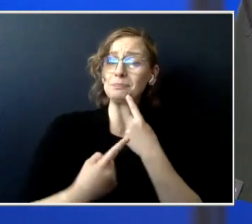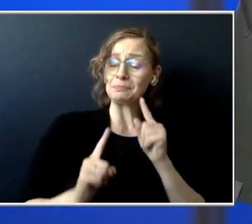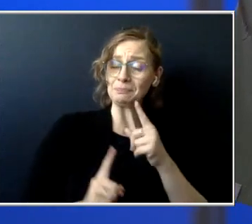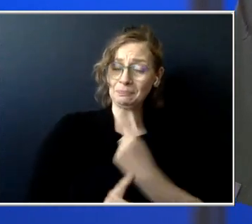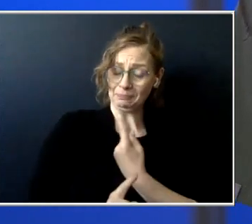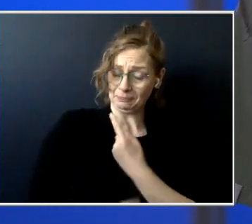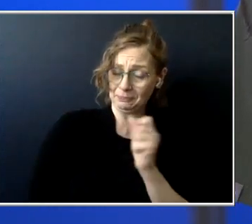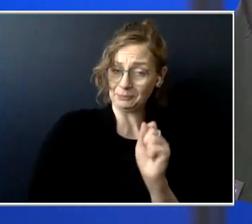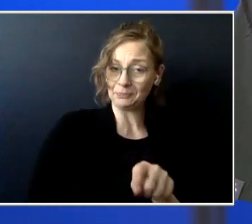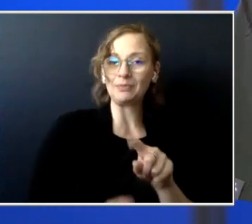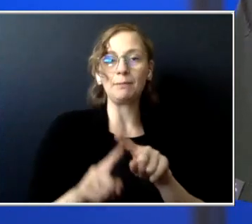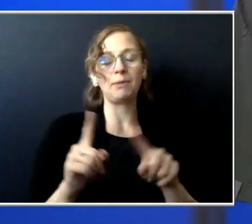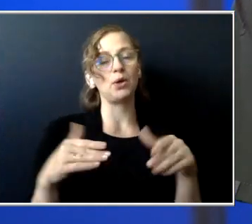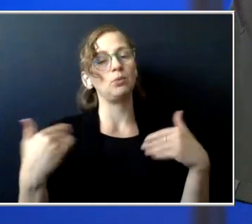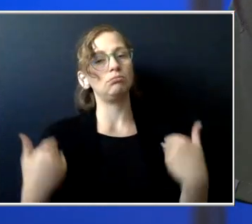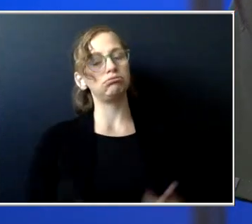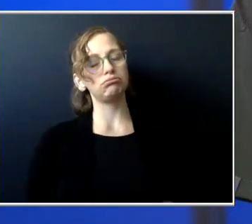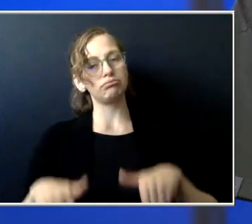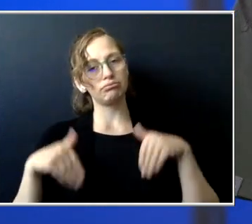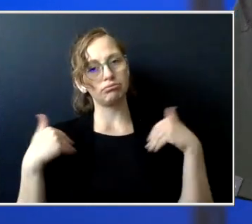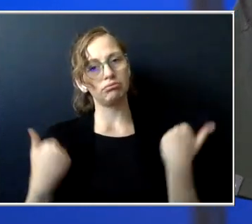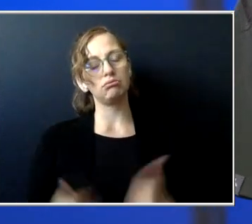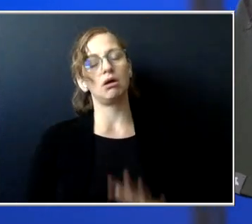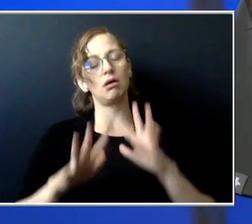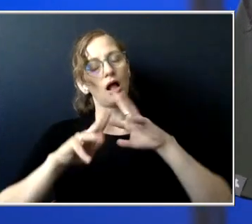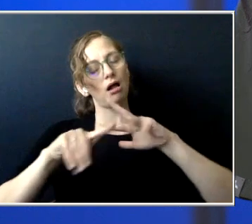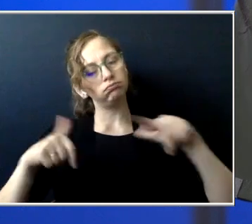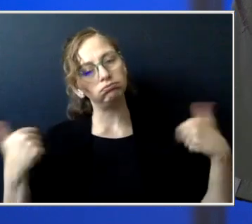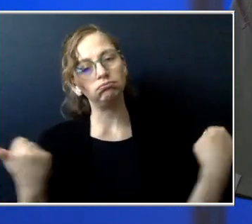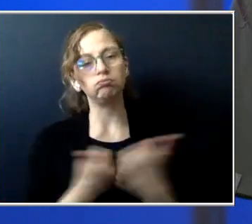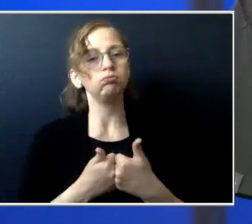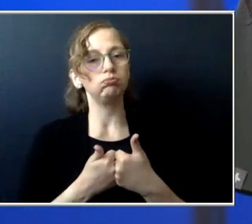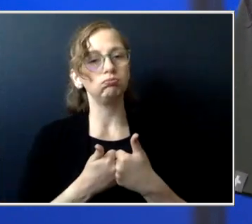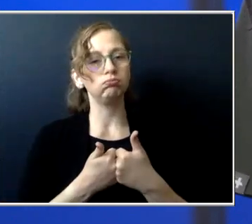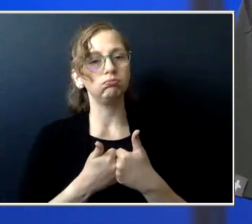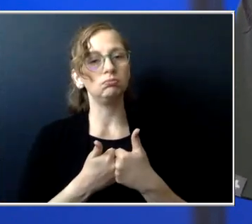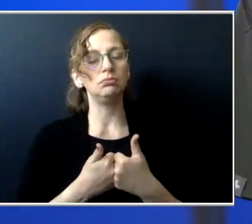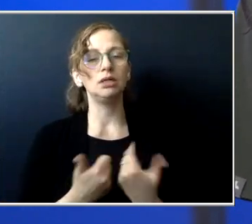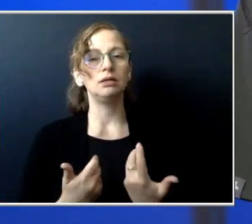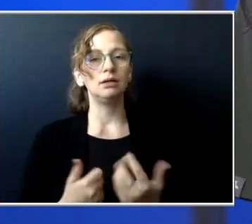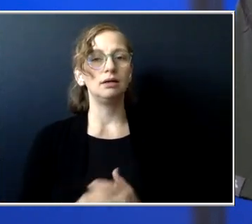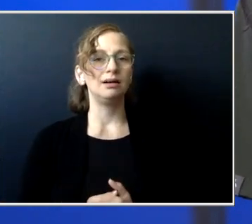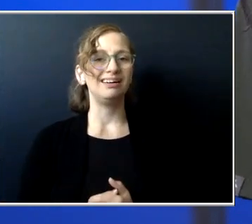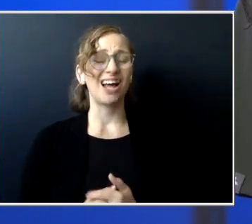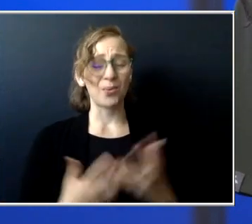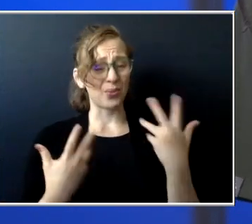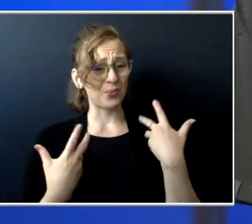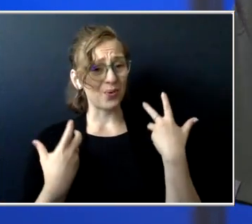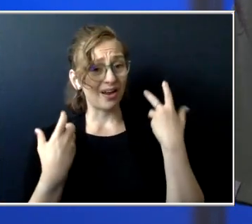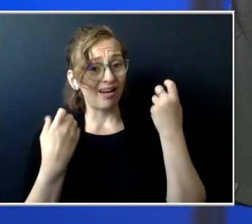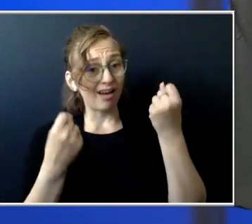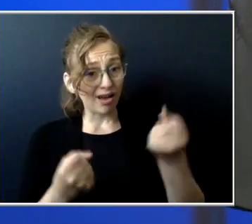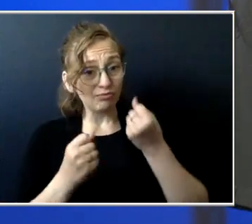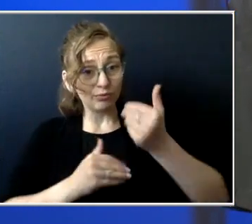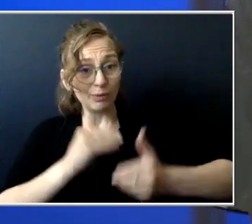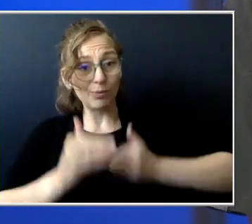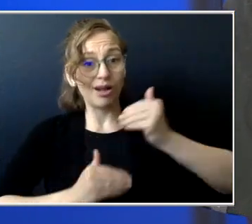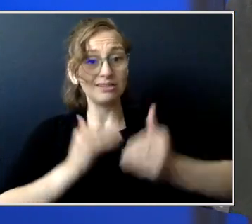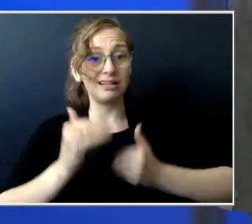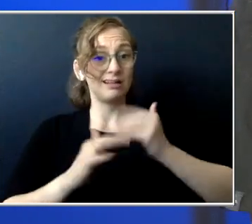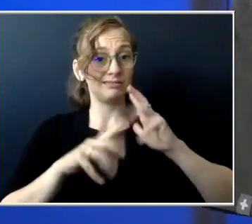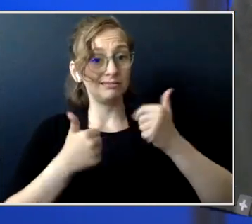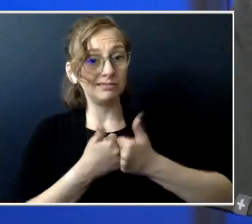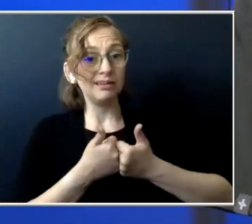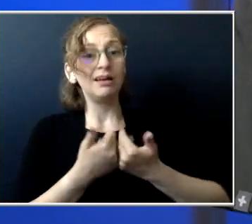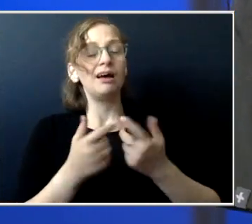very, very, very challenging. Mm-hmm. And just with the recovery, and then I mean,